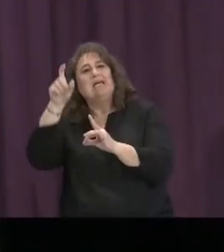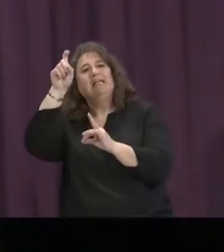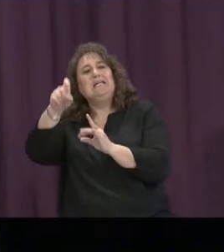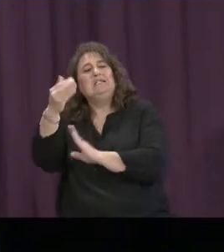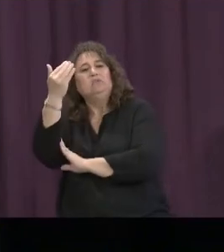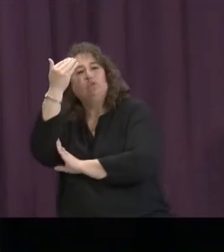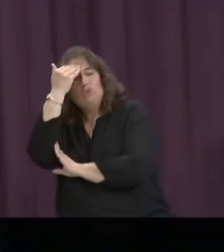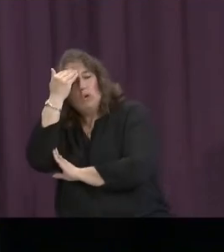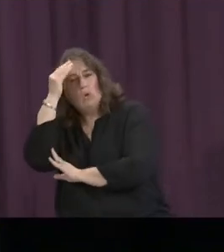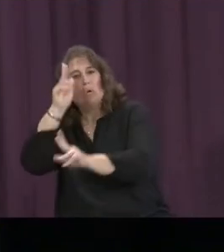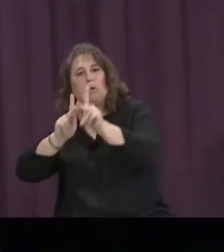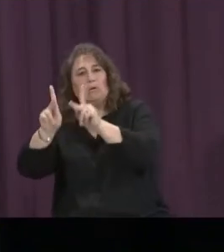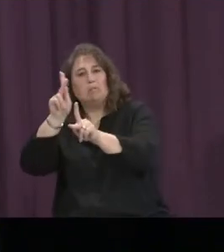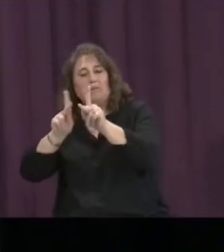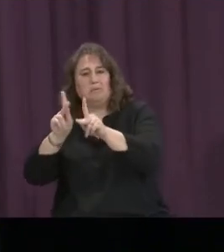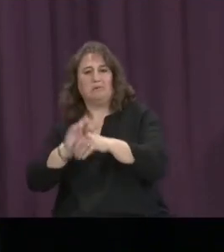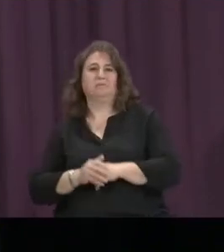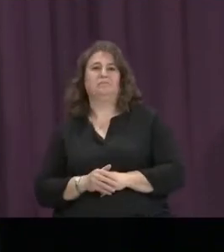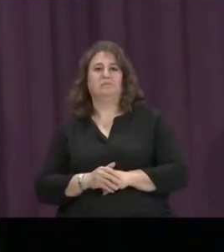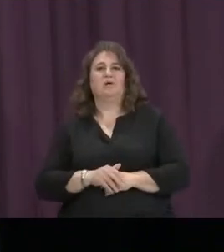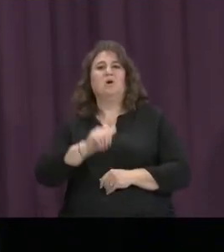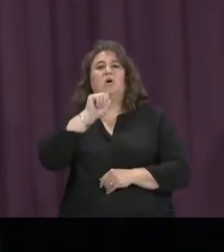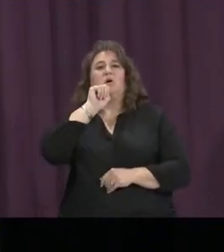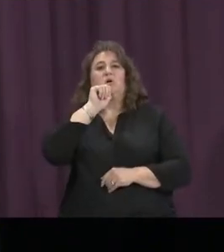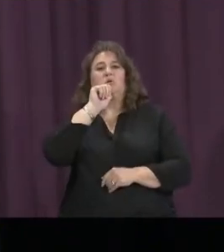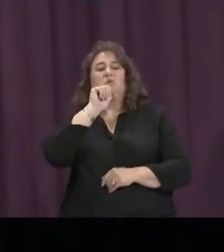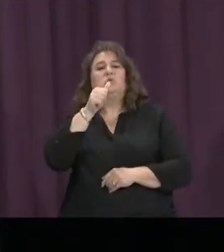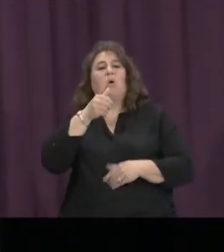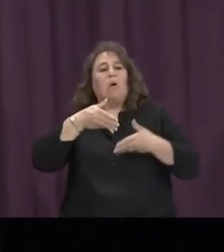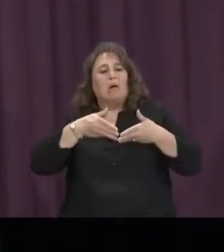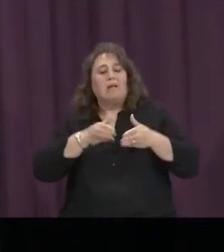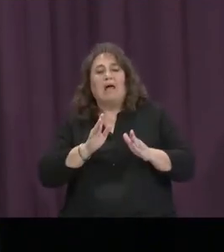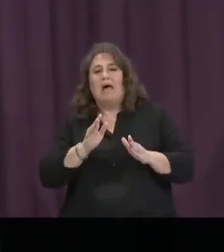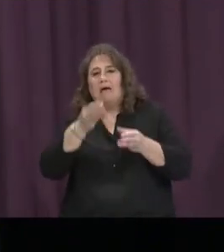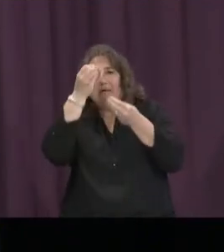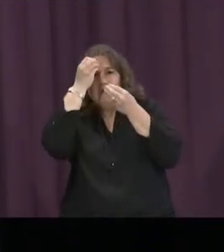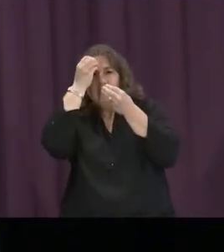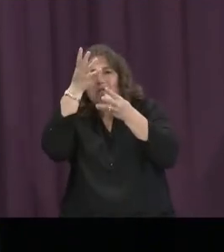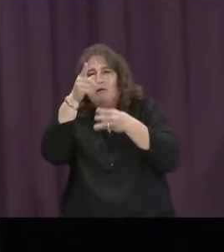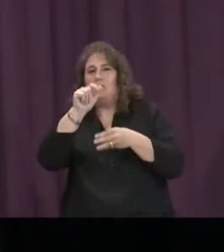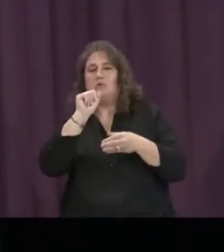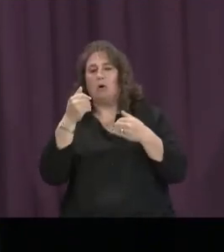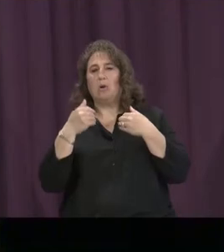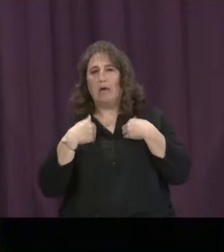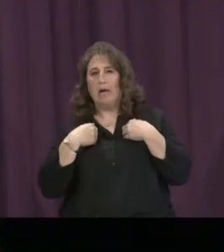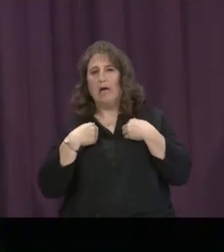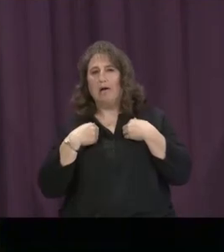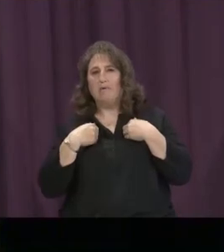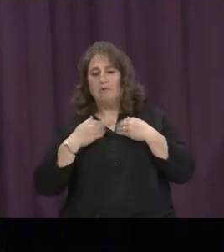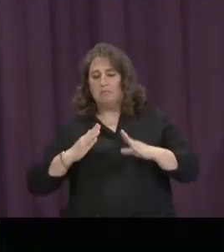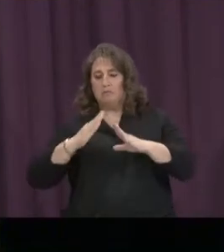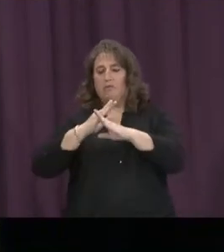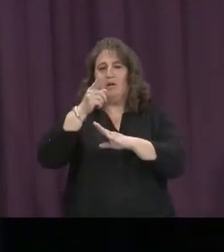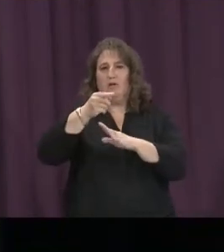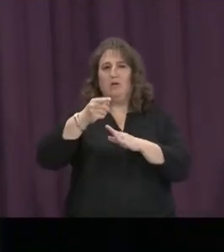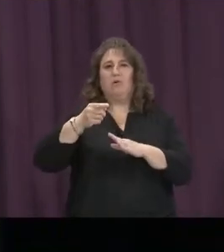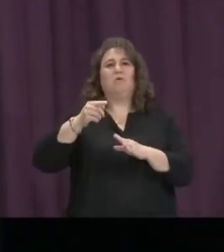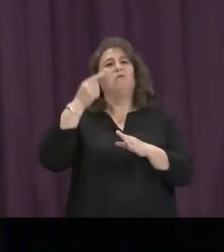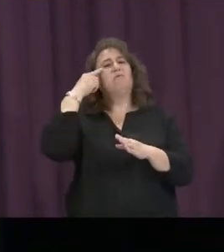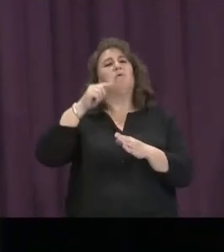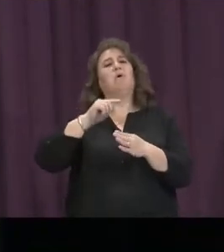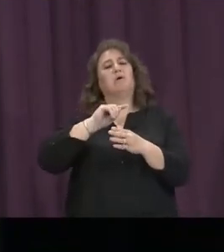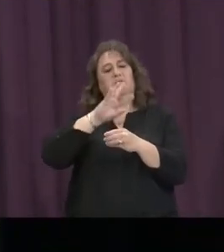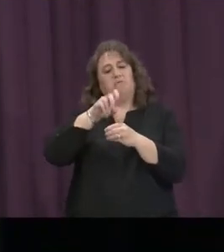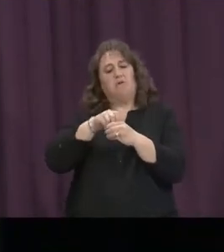unknown keep you from engaging in the community. Mm Right? Make new people feel welcome in your community.